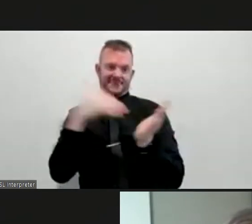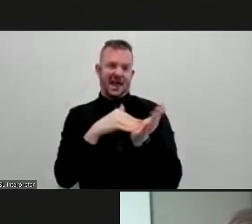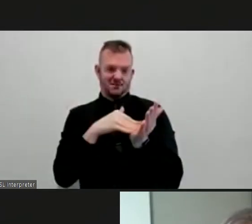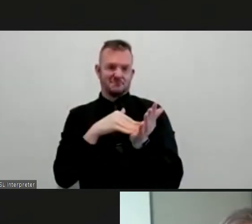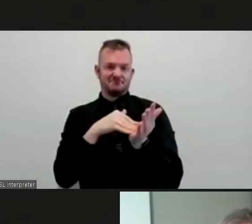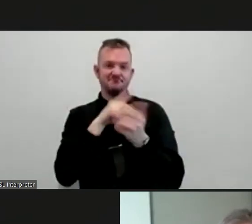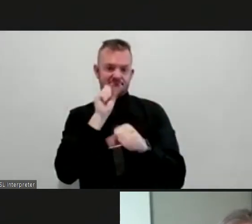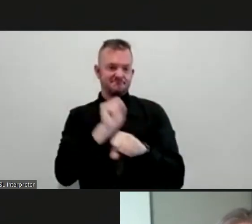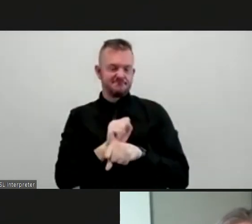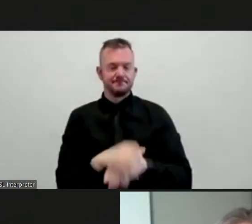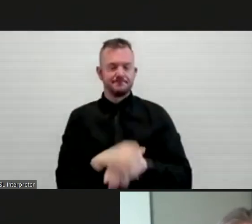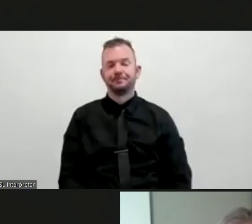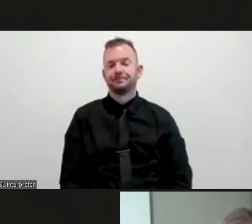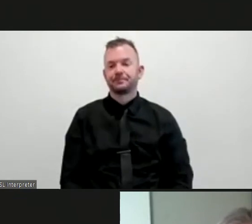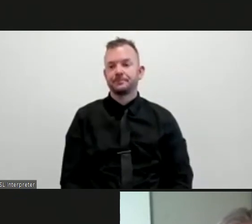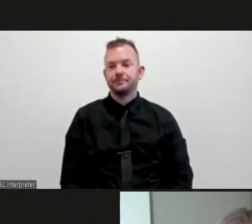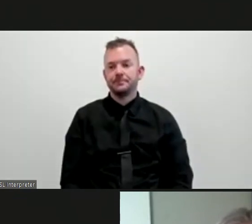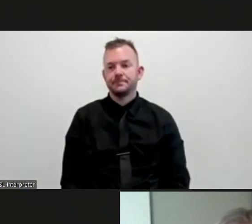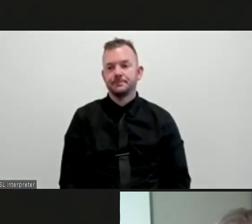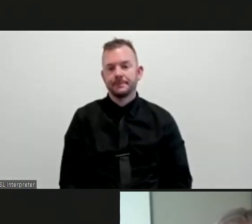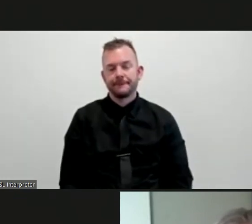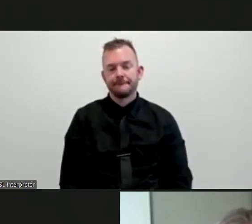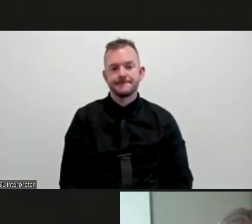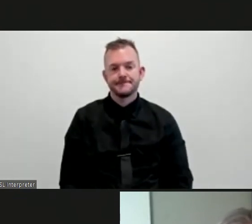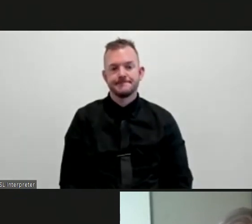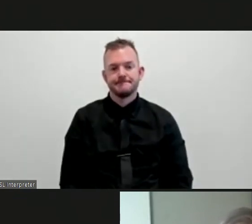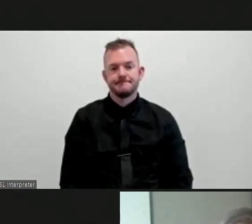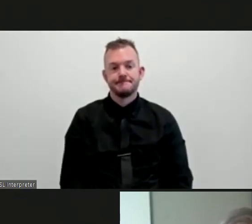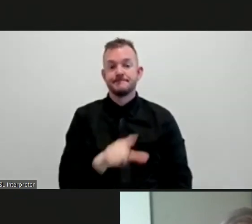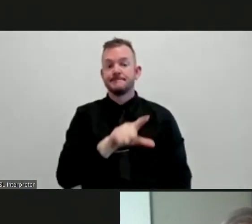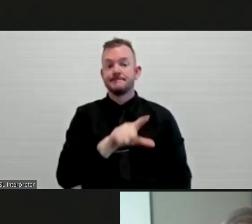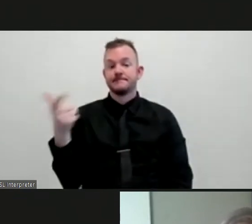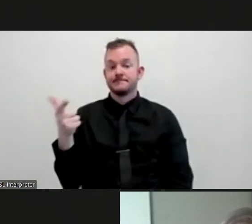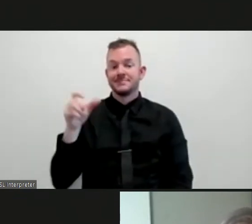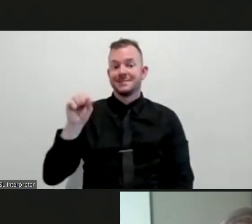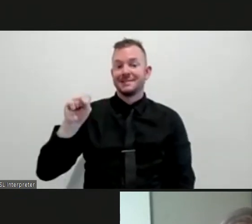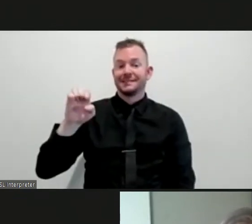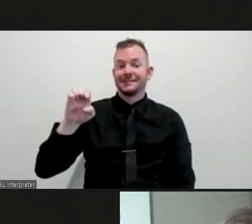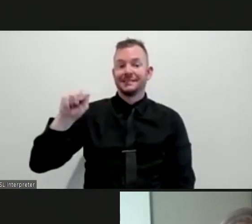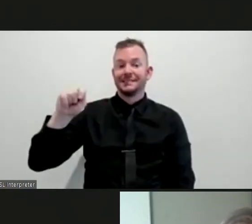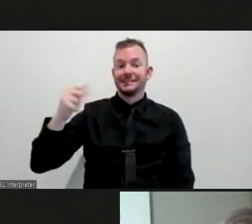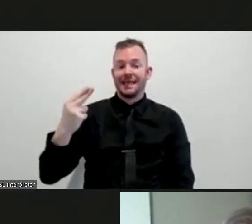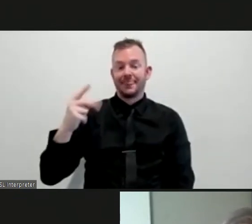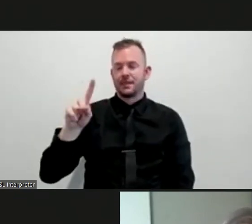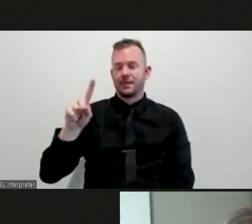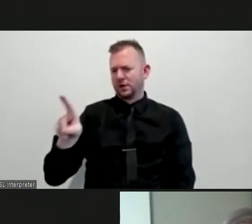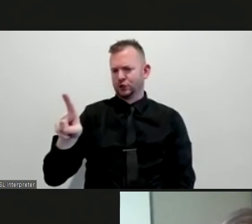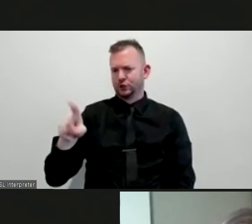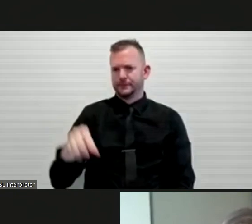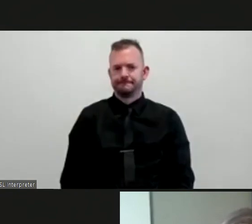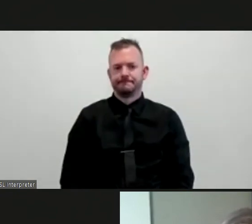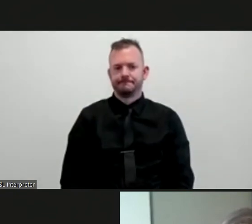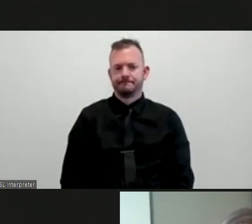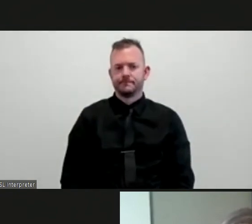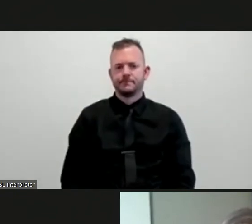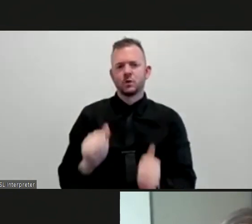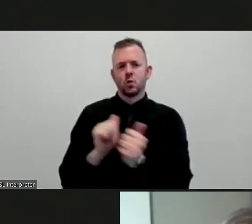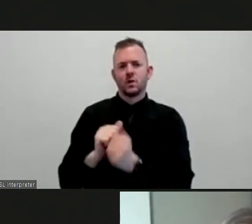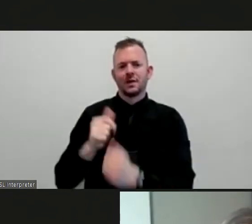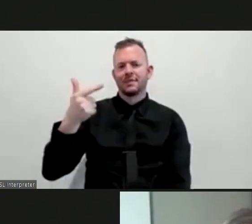Great, thank you. Seth, we'll take it over to you. Hi, thanks. Seth with the Gazette in Denver and Colorado